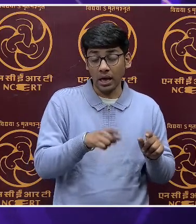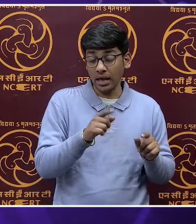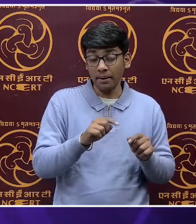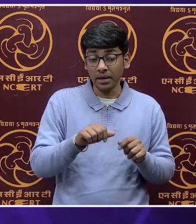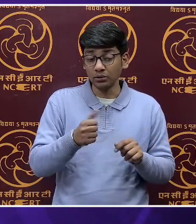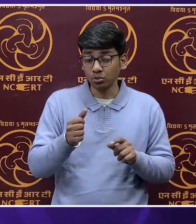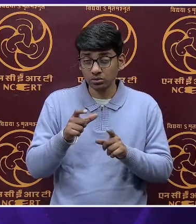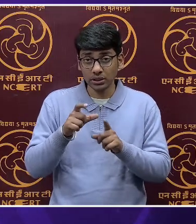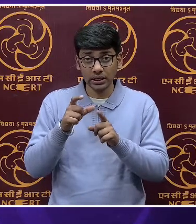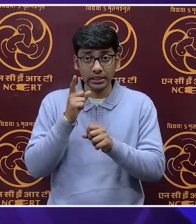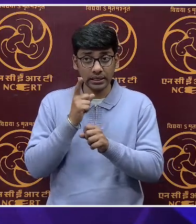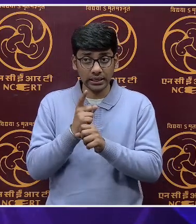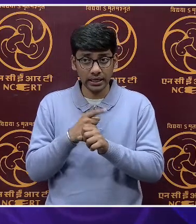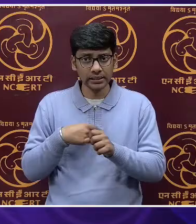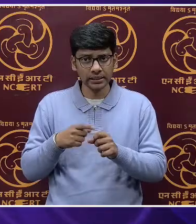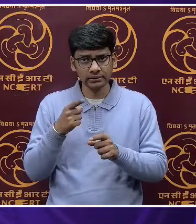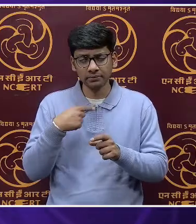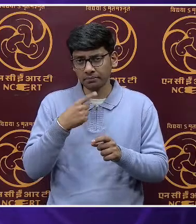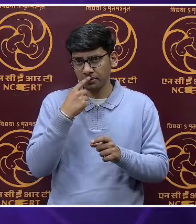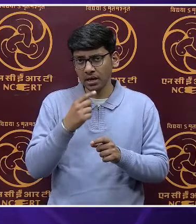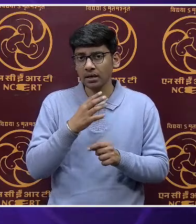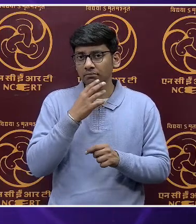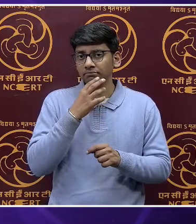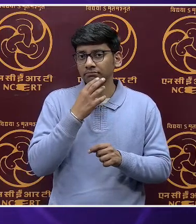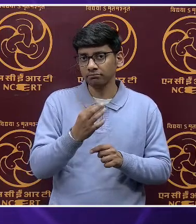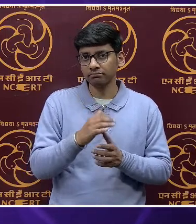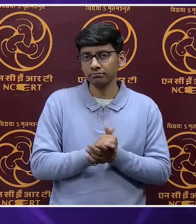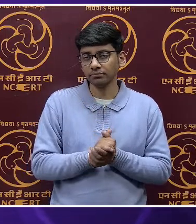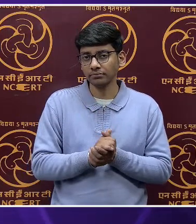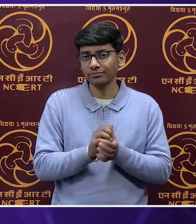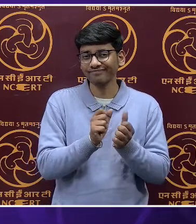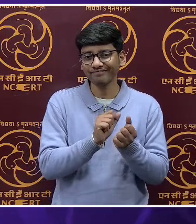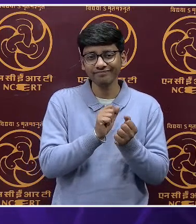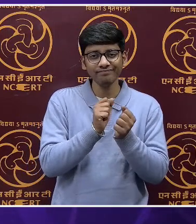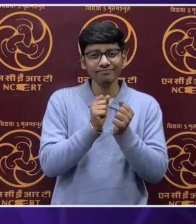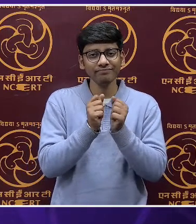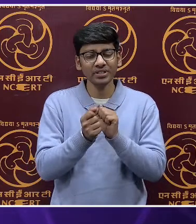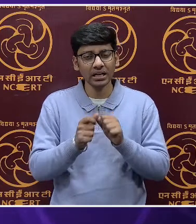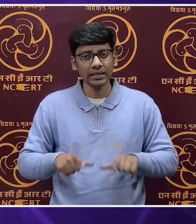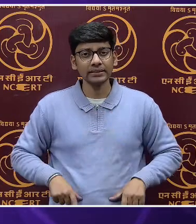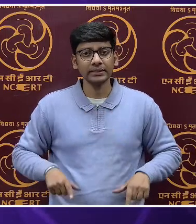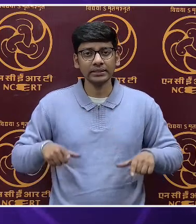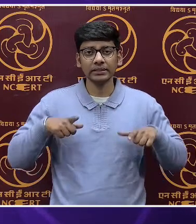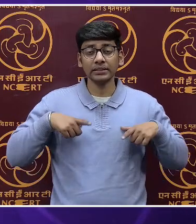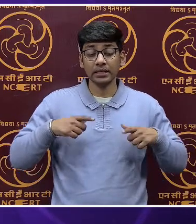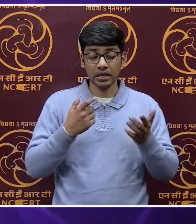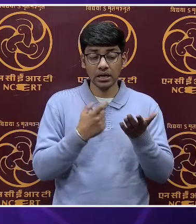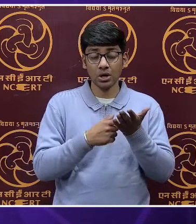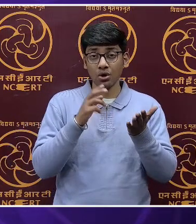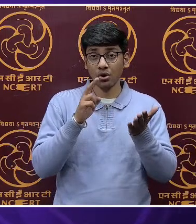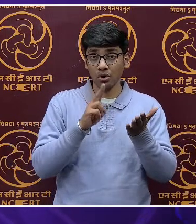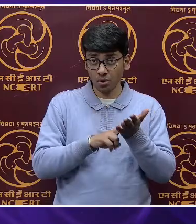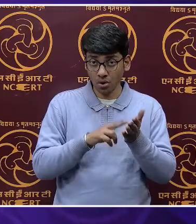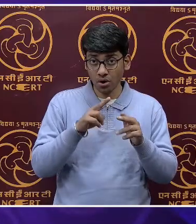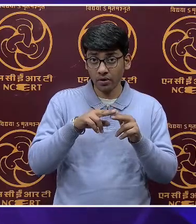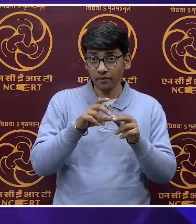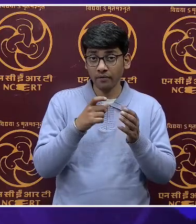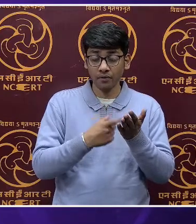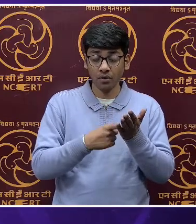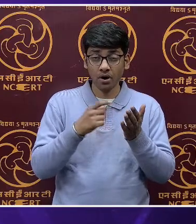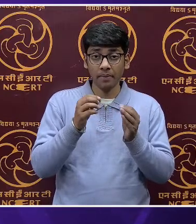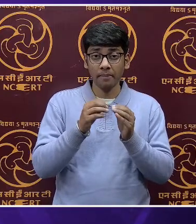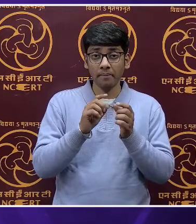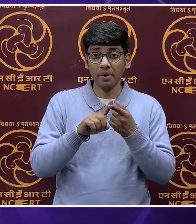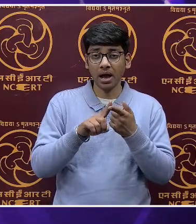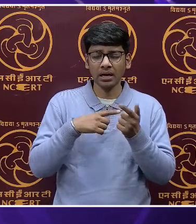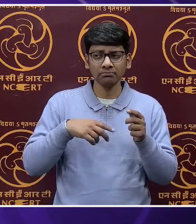here. Very important, I would say, the change in her life, Ron Forbes. So one of her teacher, Ron Forbes,